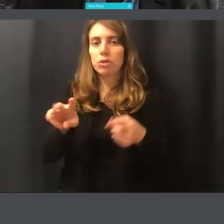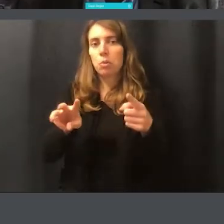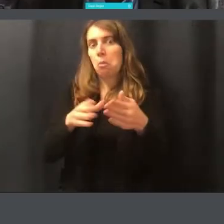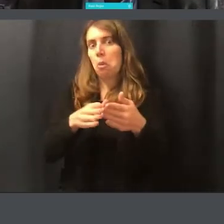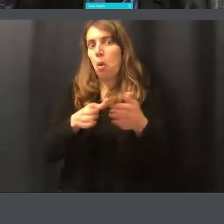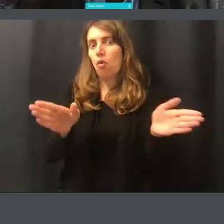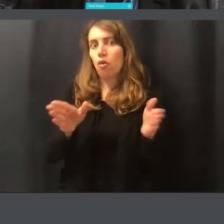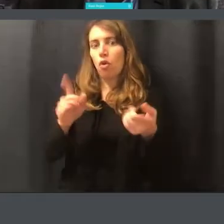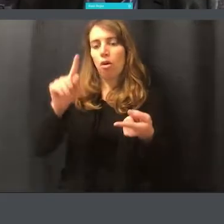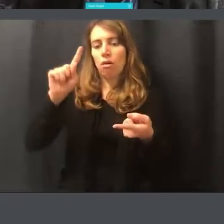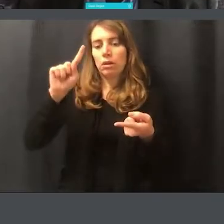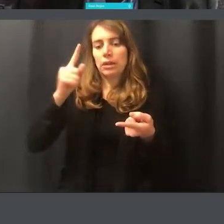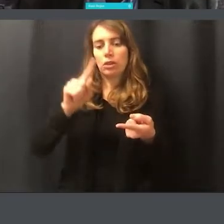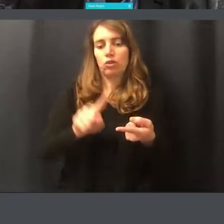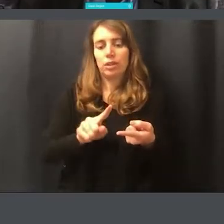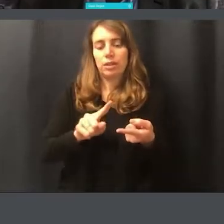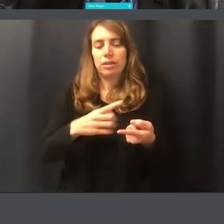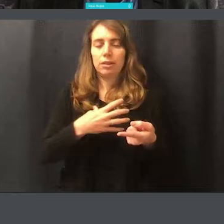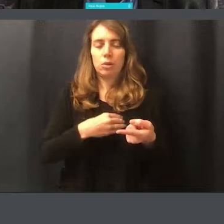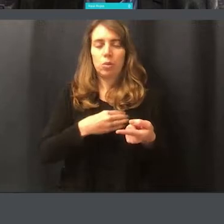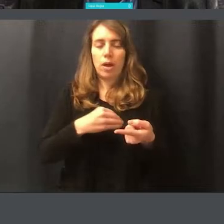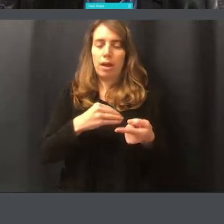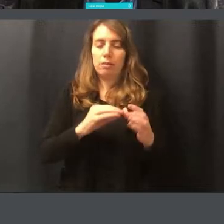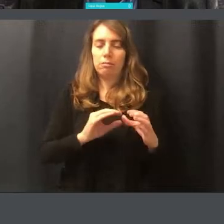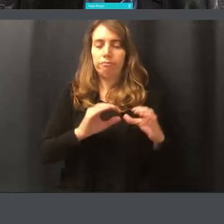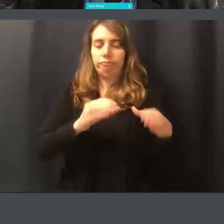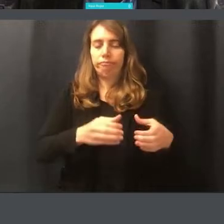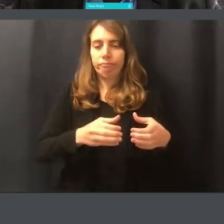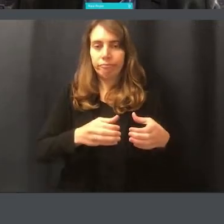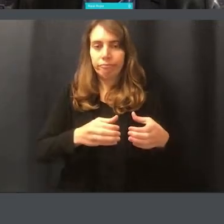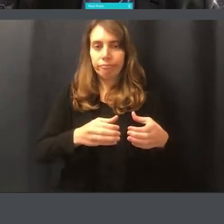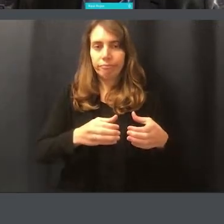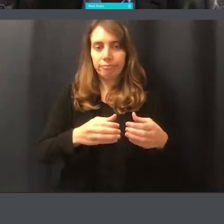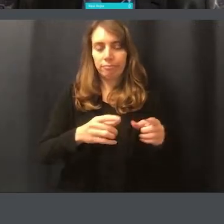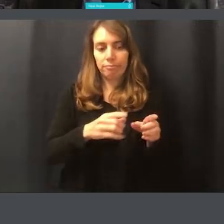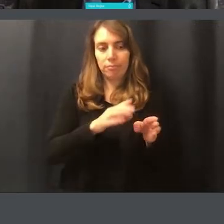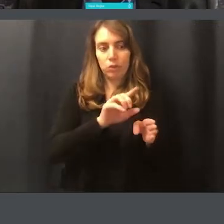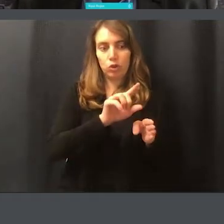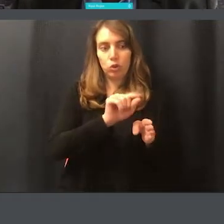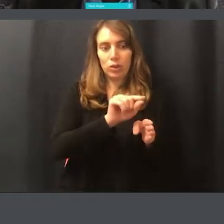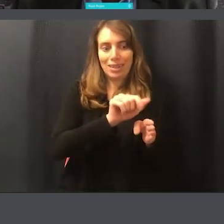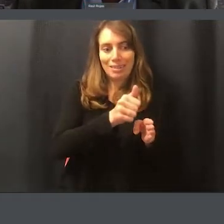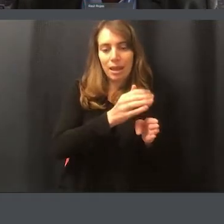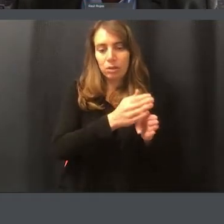right? Around the country from 2010 to 2020.